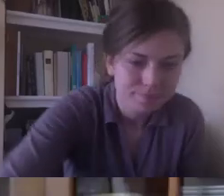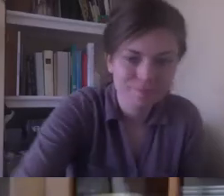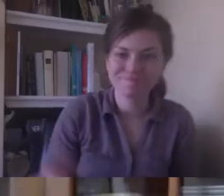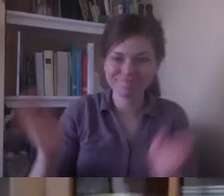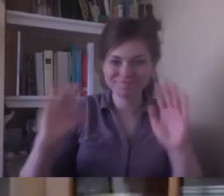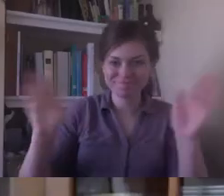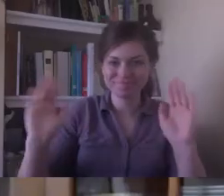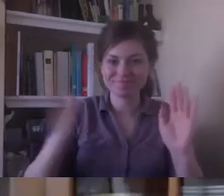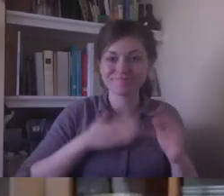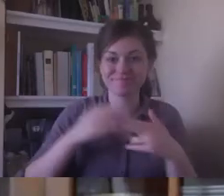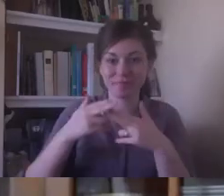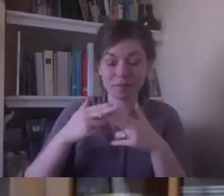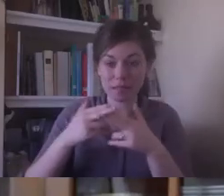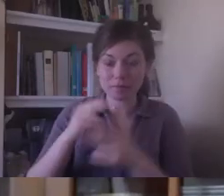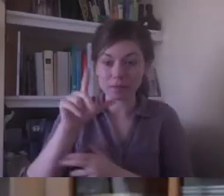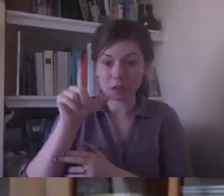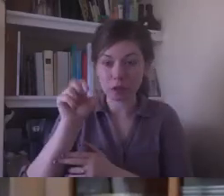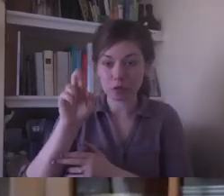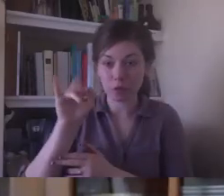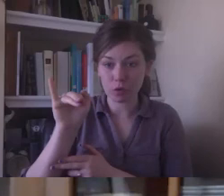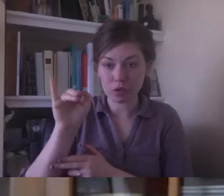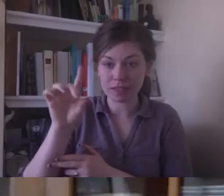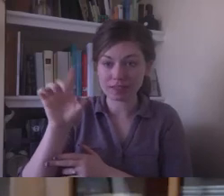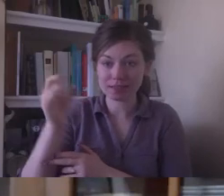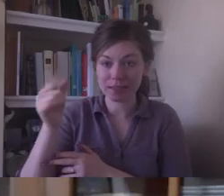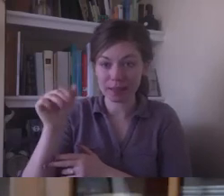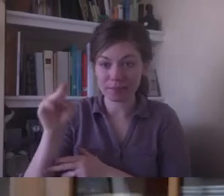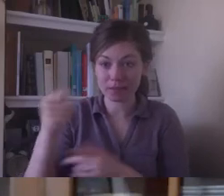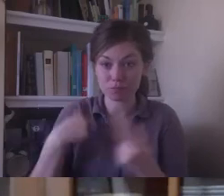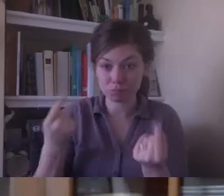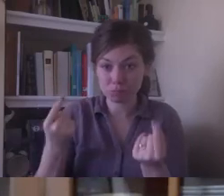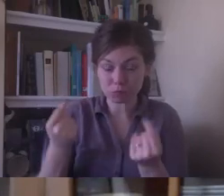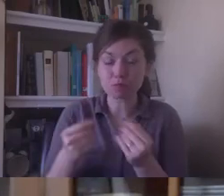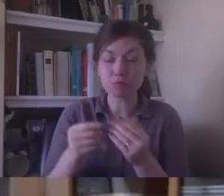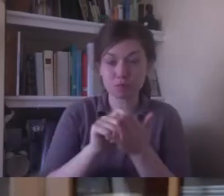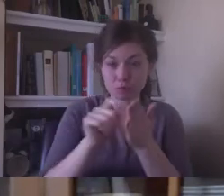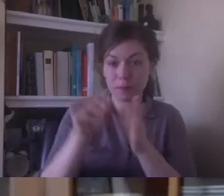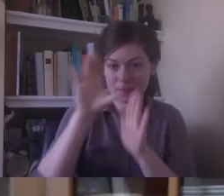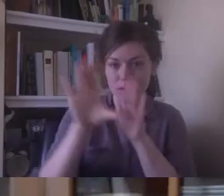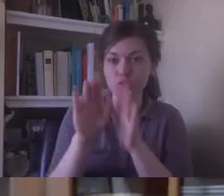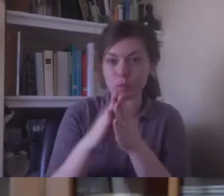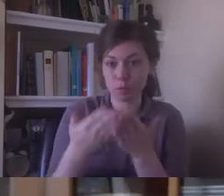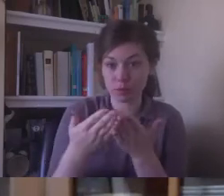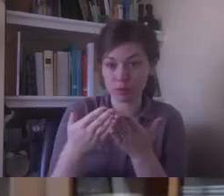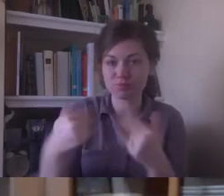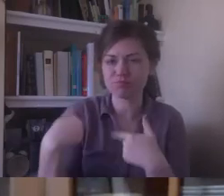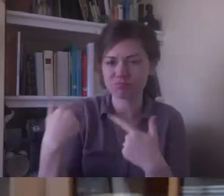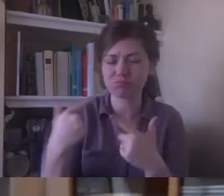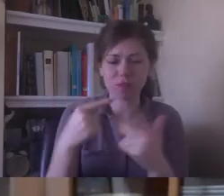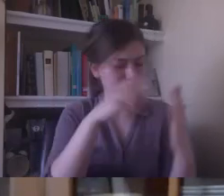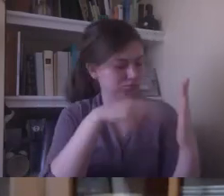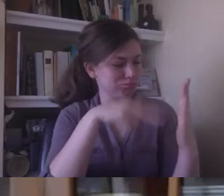Hi everyone, my name is Lori Degman. I'm a picture book author. I've been reading my books and putting it on my YouTube